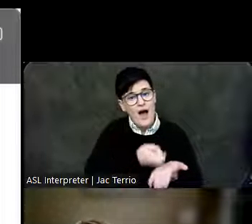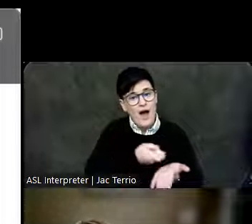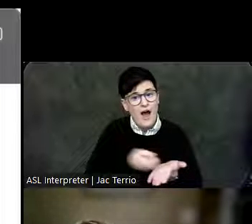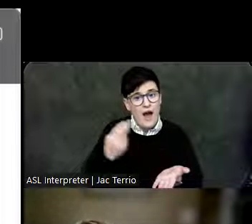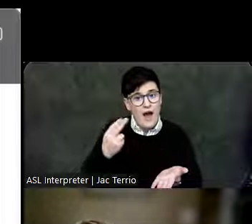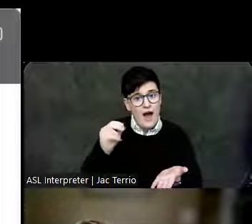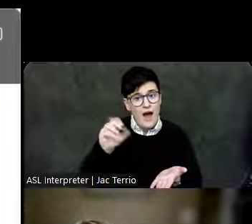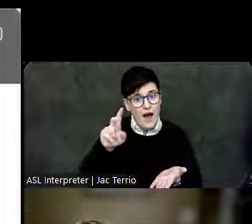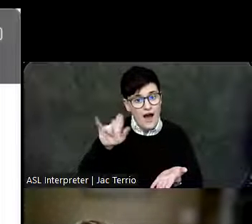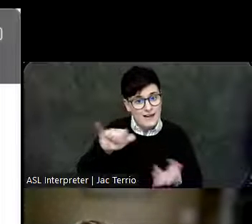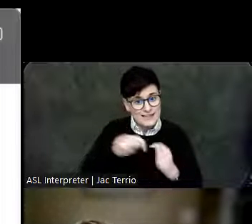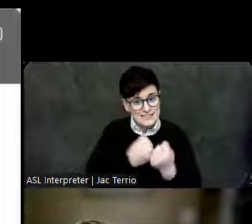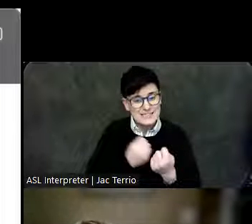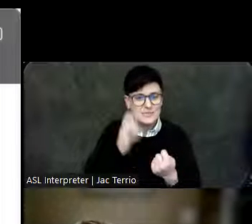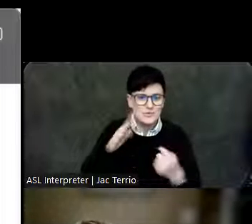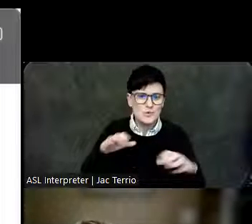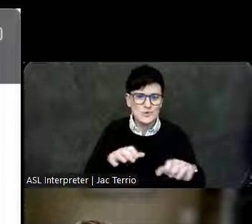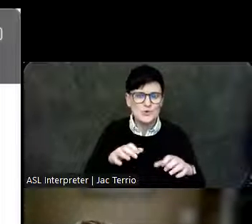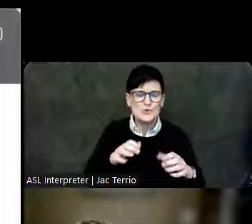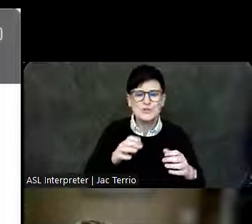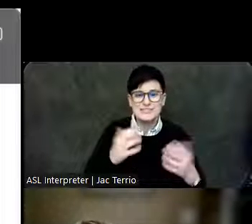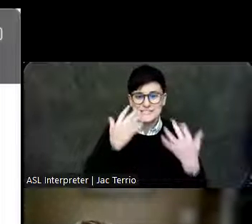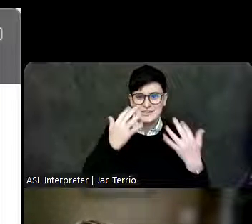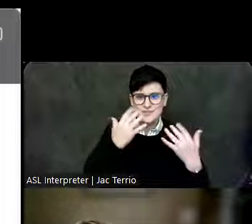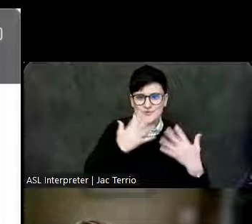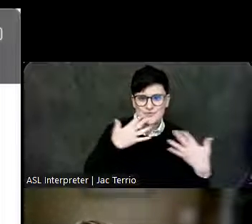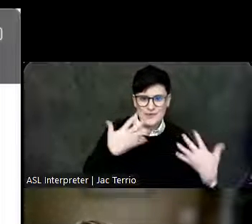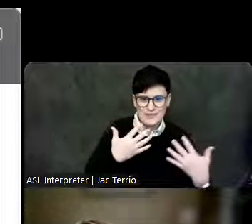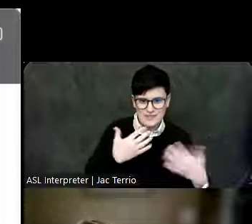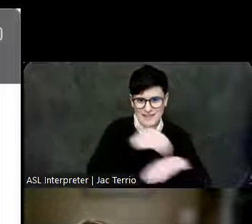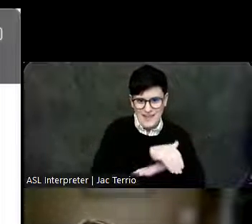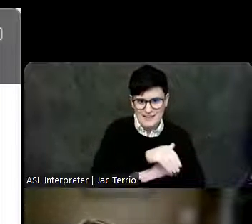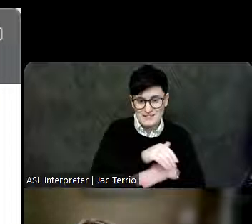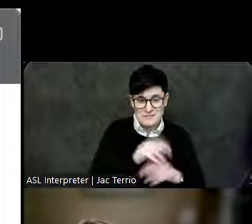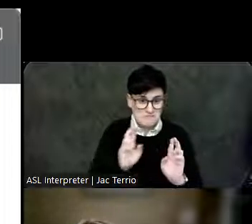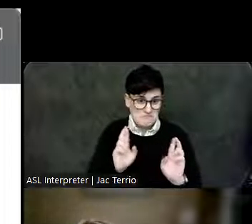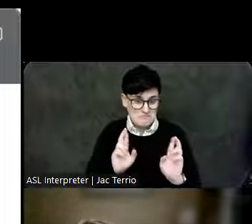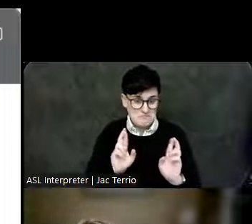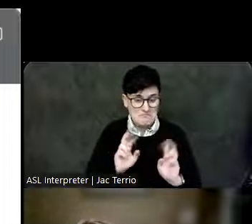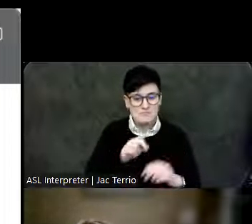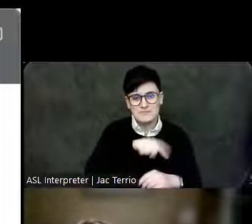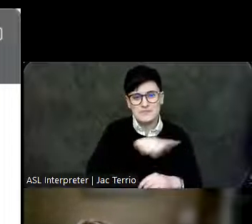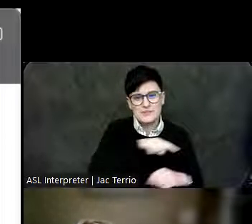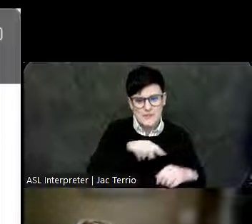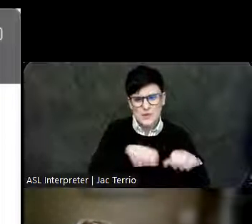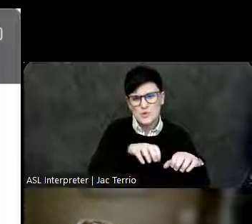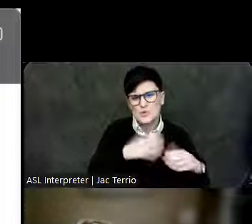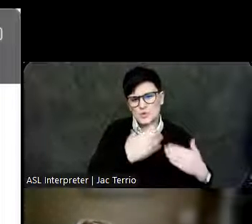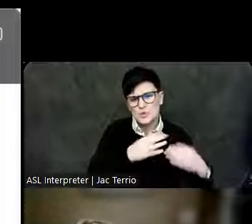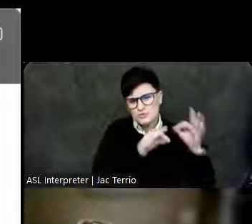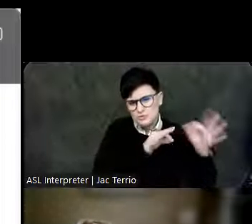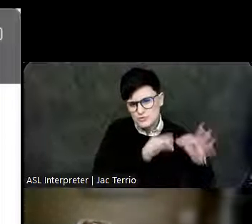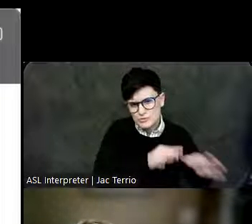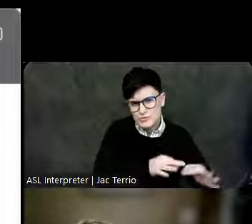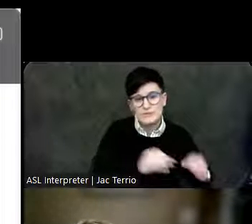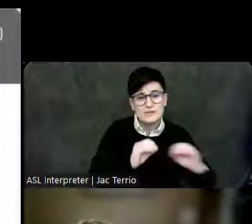So cross my fingers, we're hoping to try. And they put a really good description on their website that said there's no